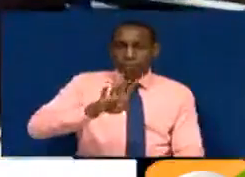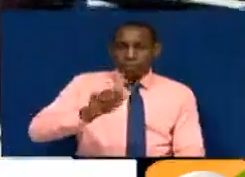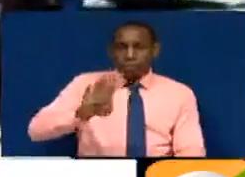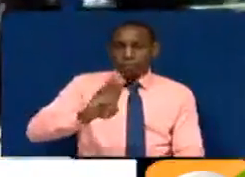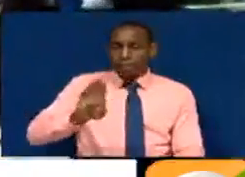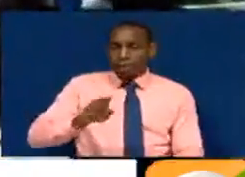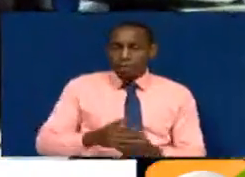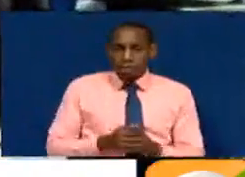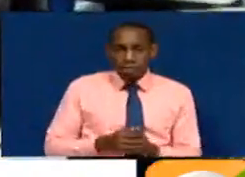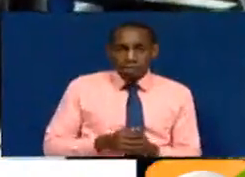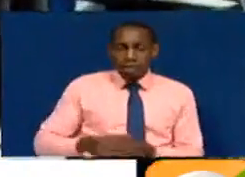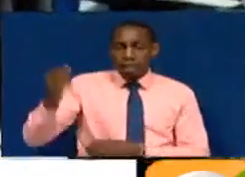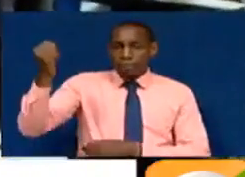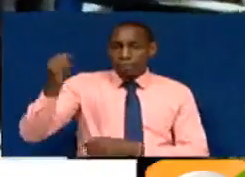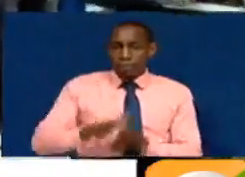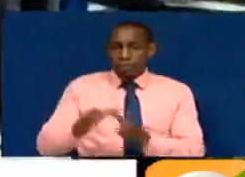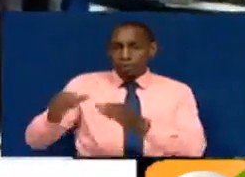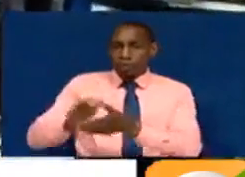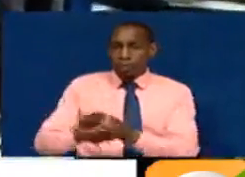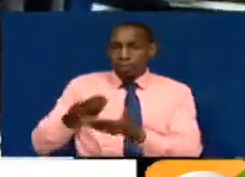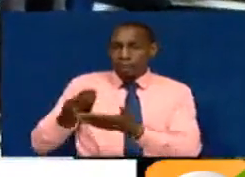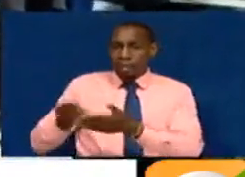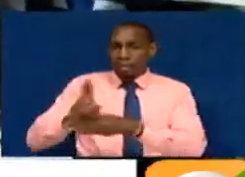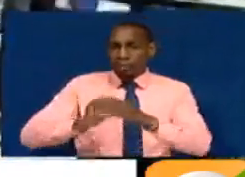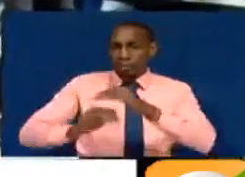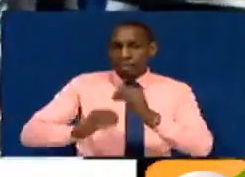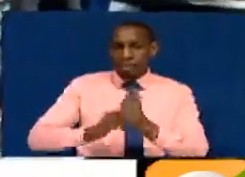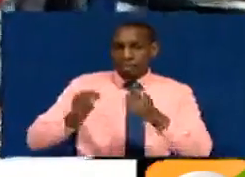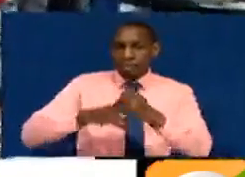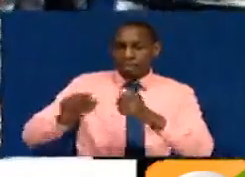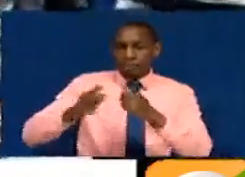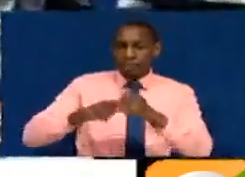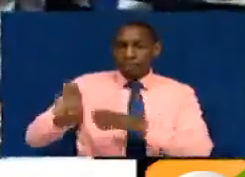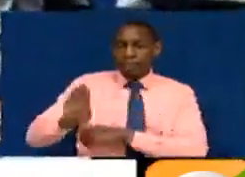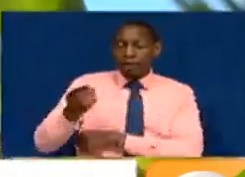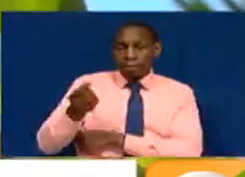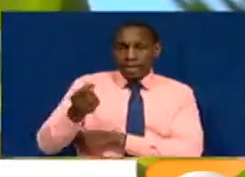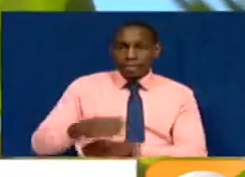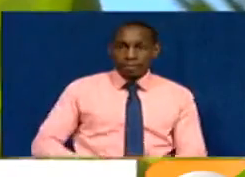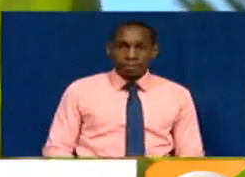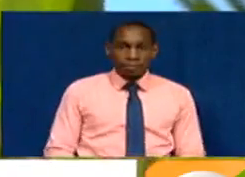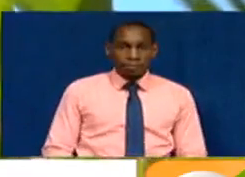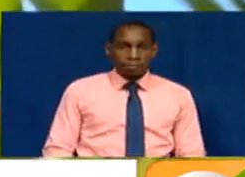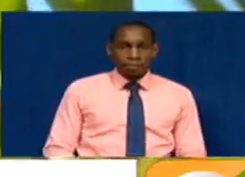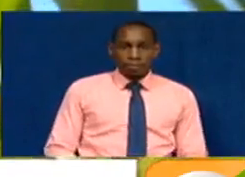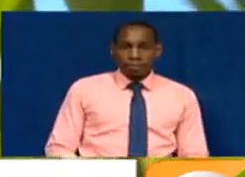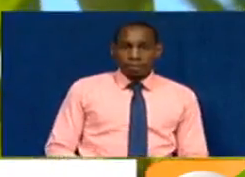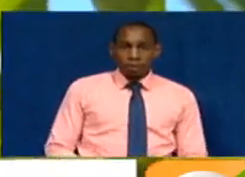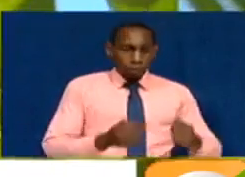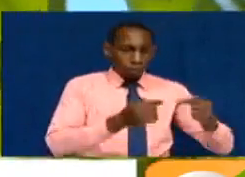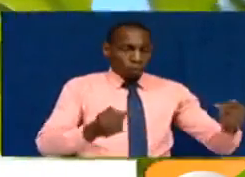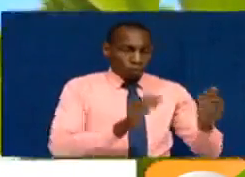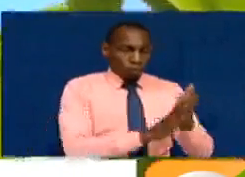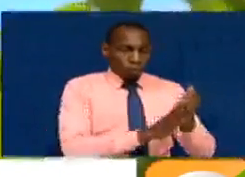billion shillings and political parties' expenditure limit at 17.7 billion shillings. The rejection